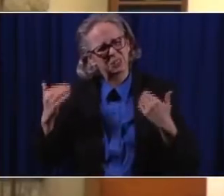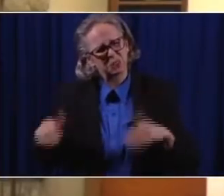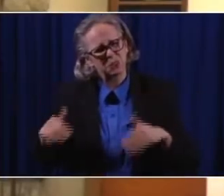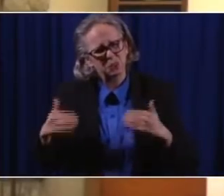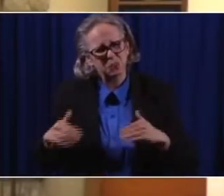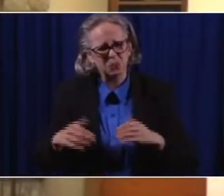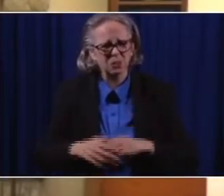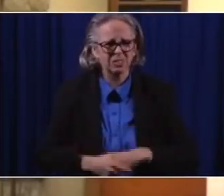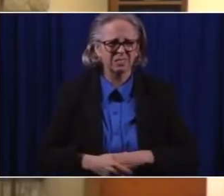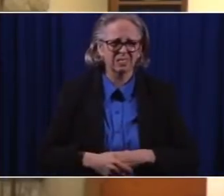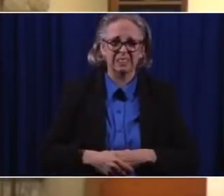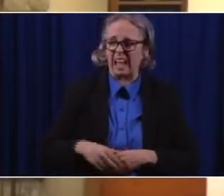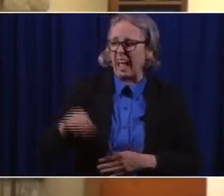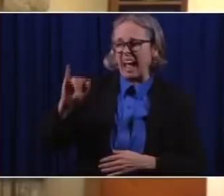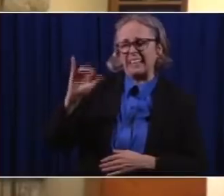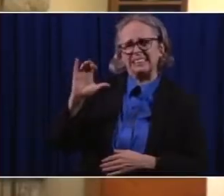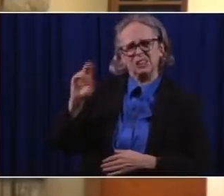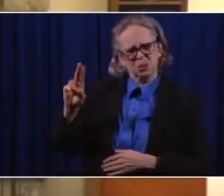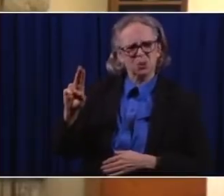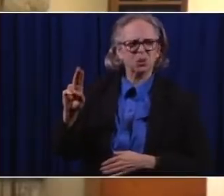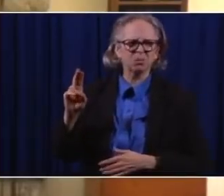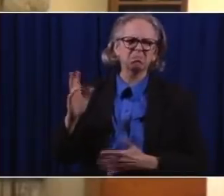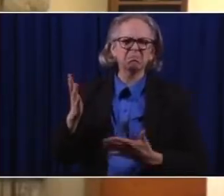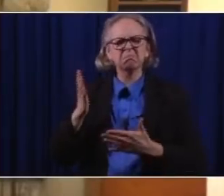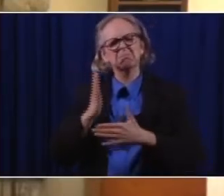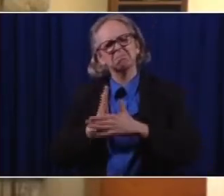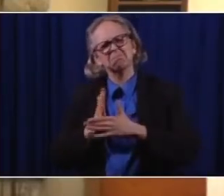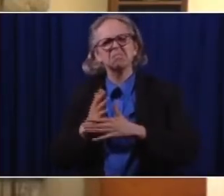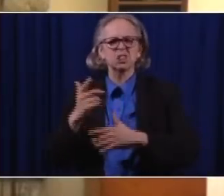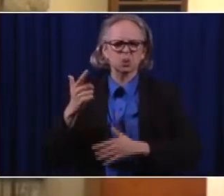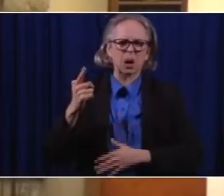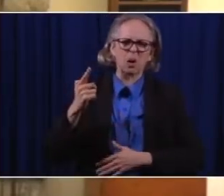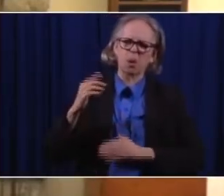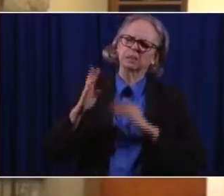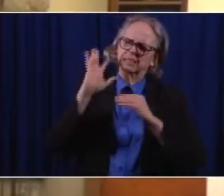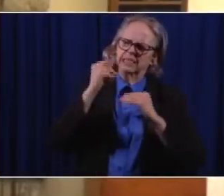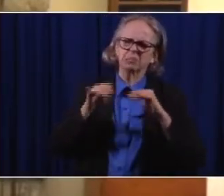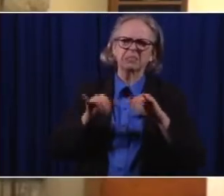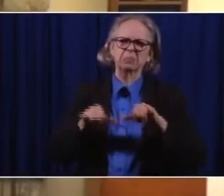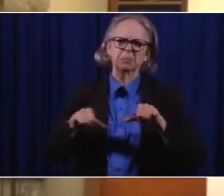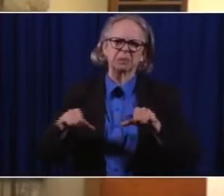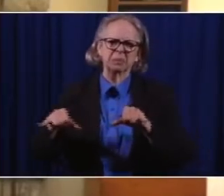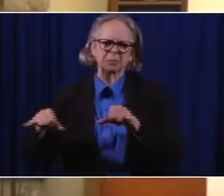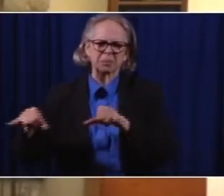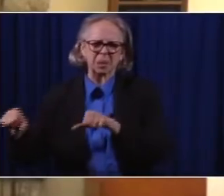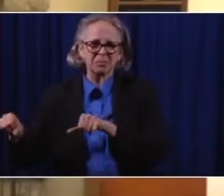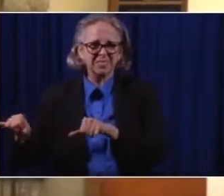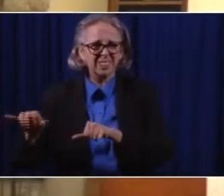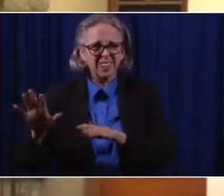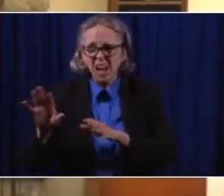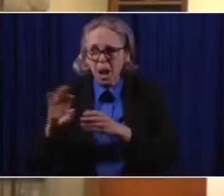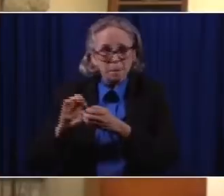about the same at 21. But obviously, we don't like to see that number.